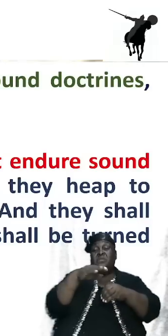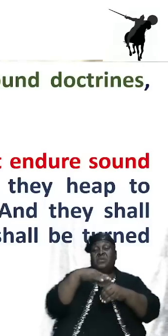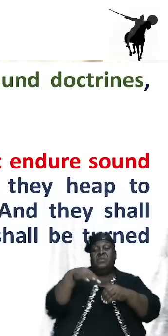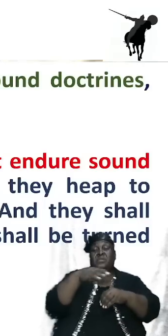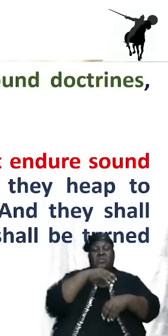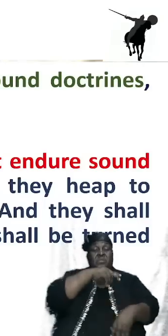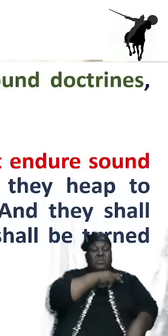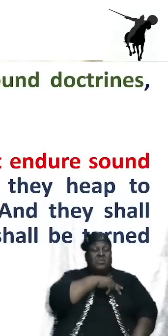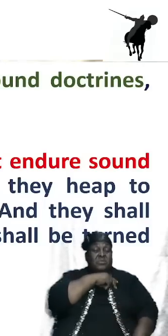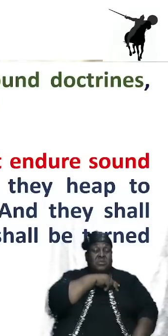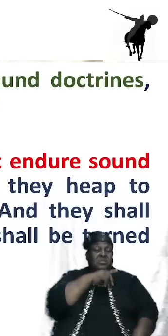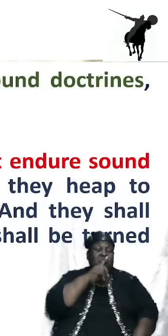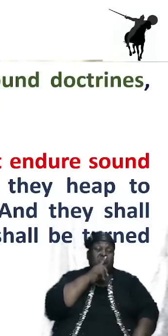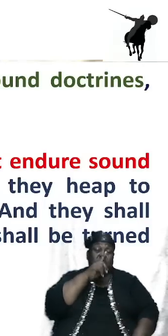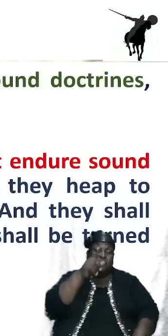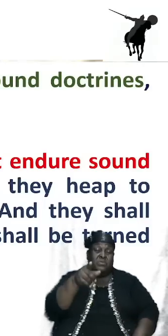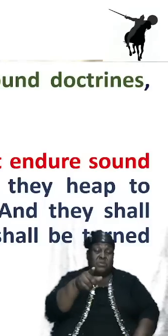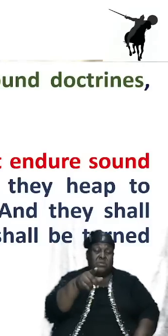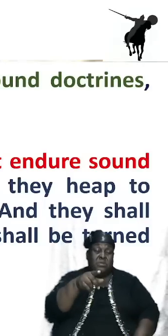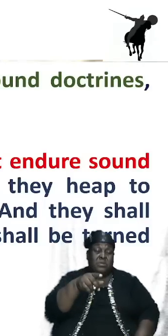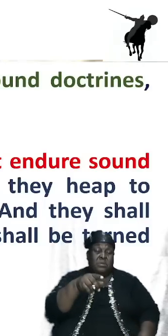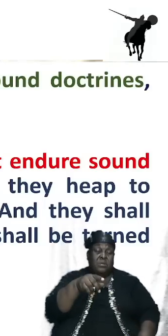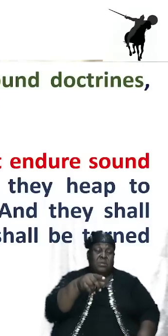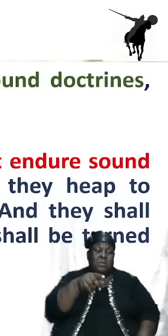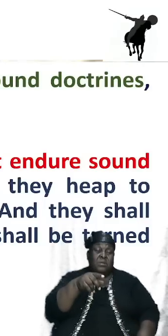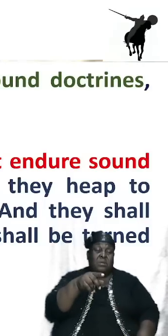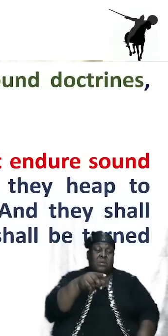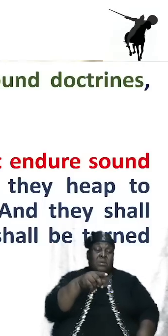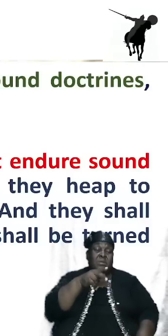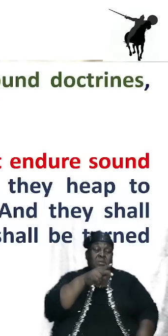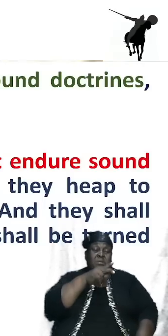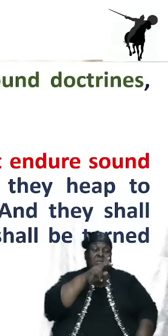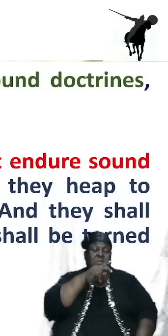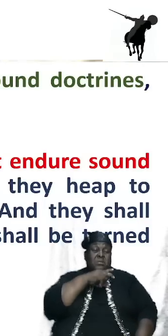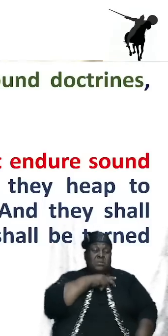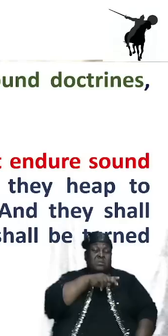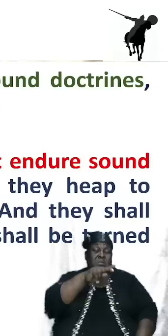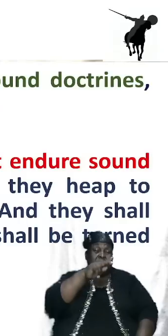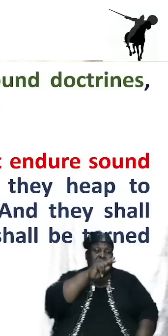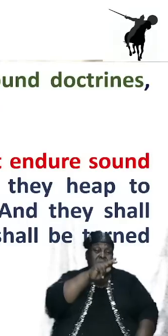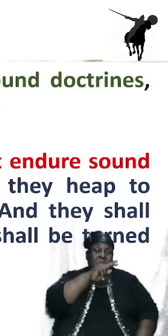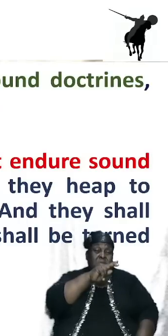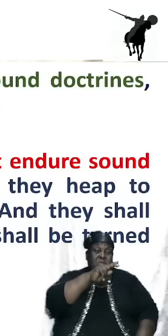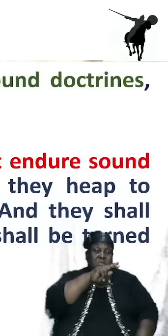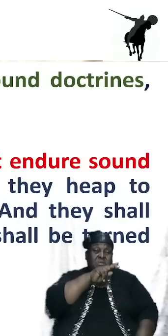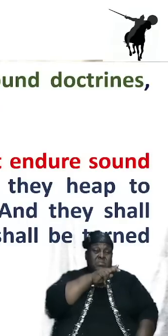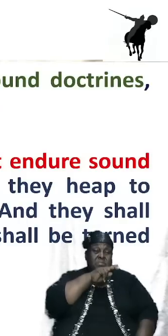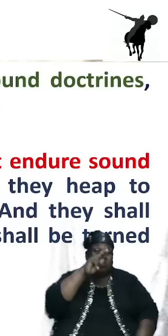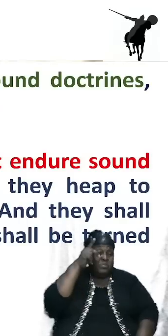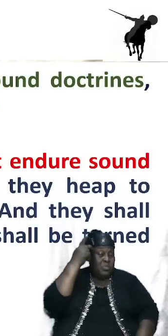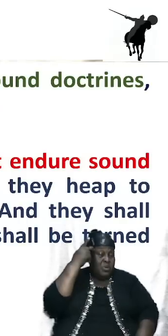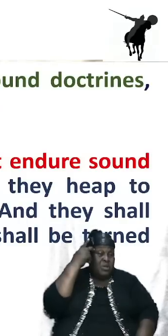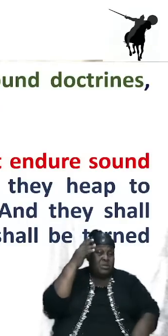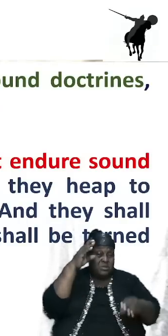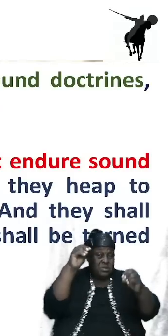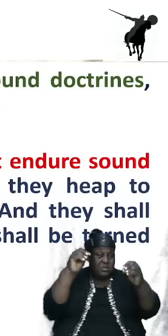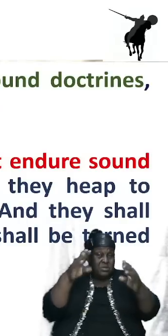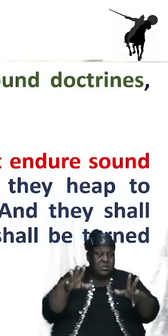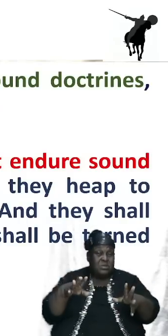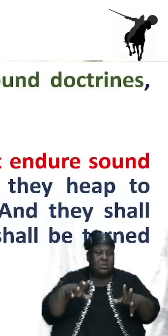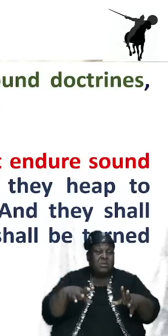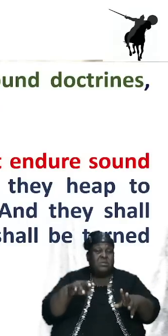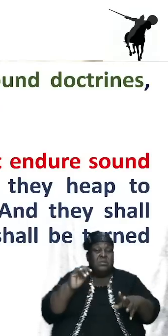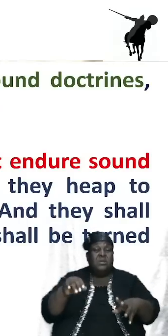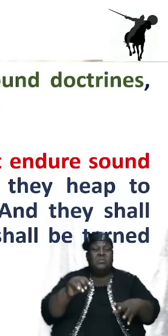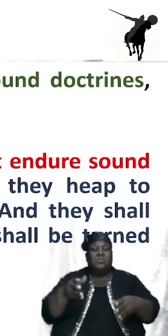the dangers of being swayed by false teaching that distort the truth. Amen. And therefore,